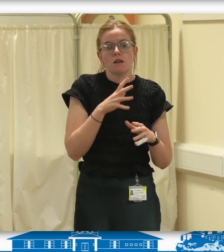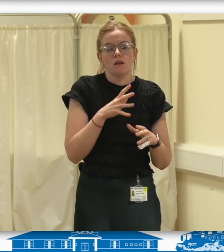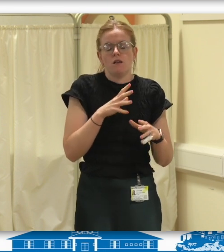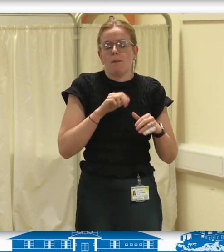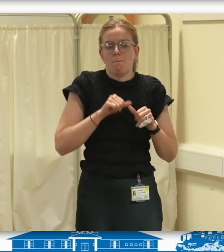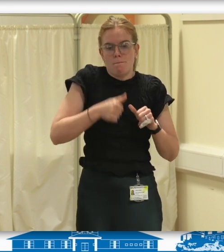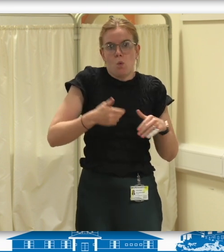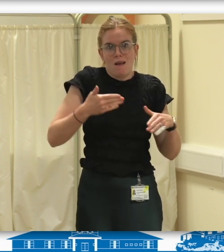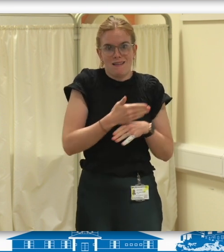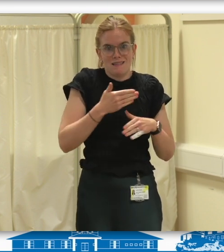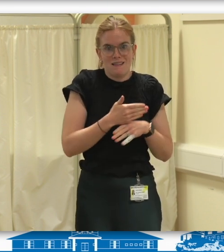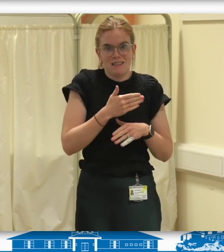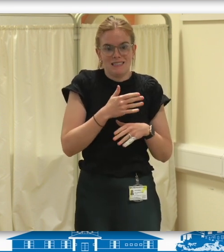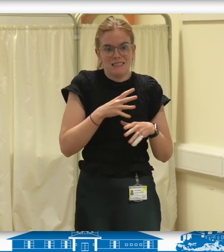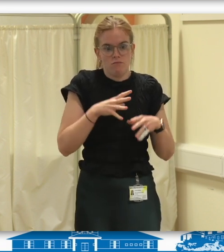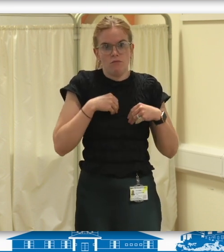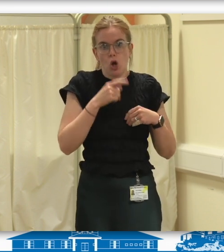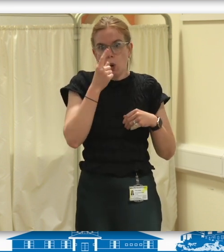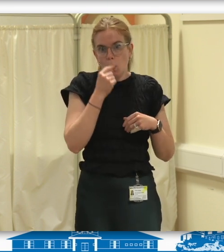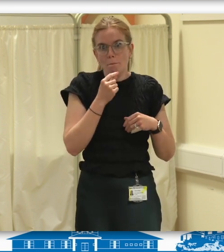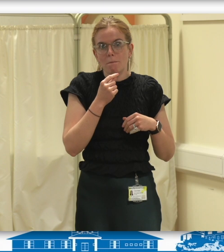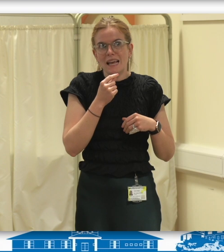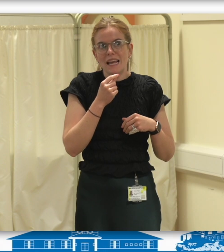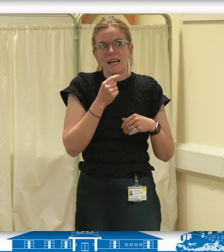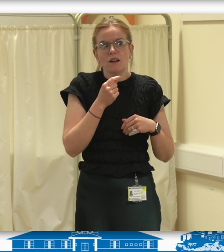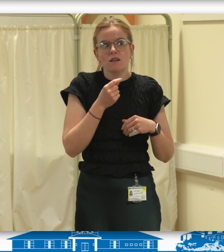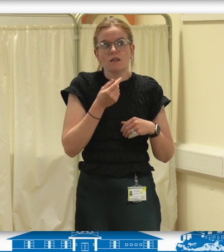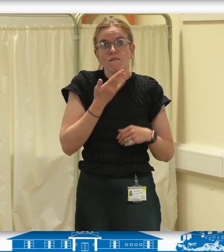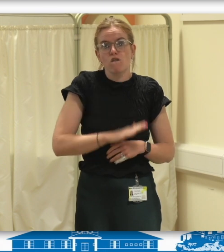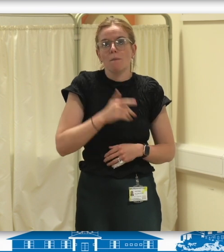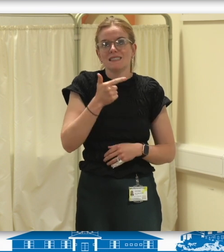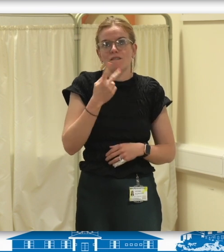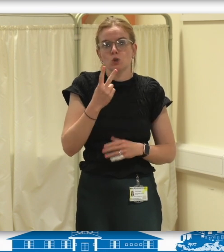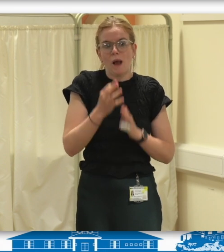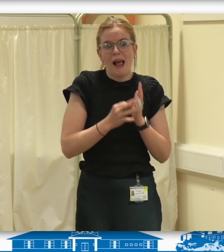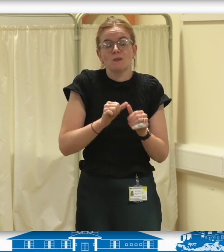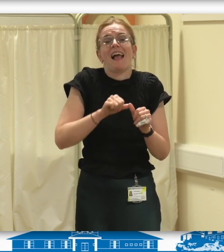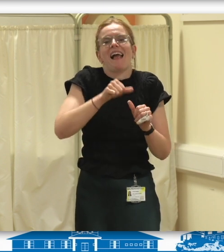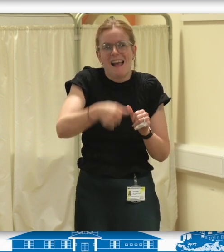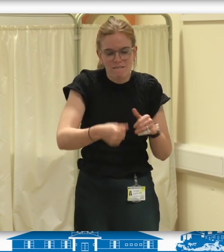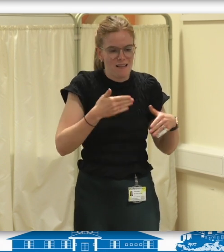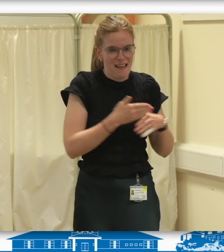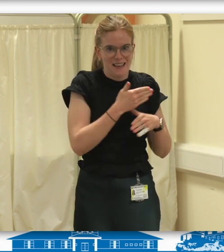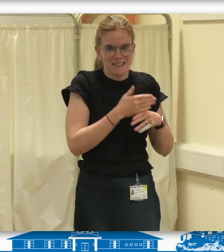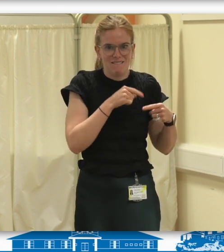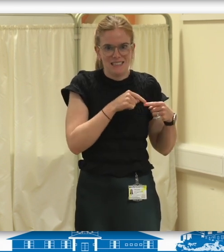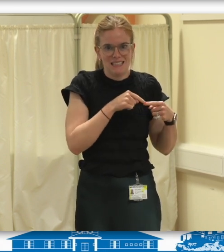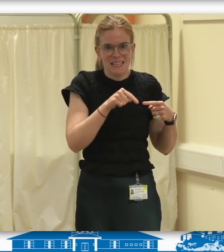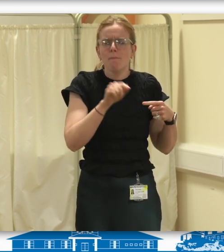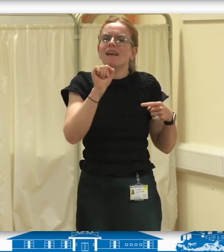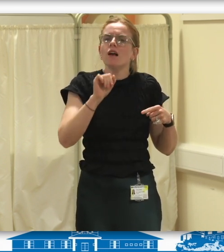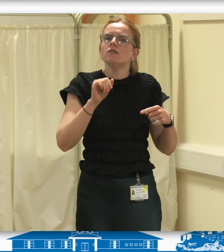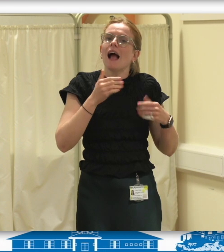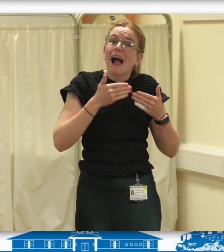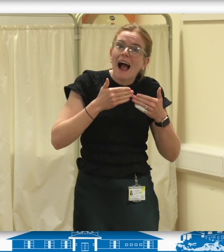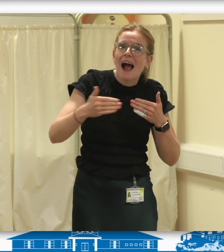later. It definitely, as your experience is, it can last for far longer than 72 hours to recover from it. So my